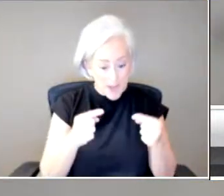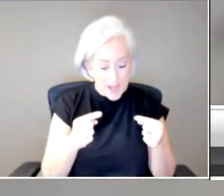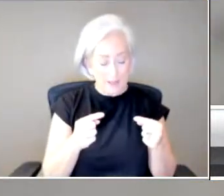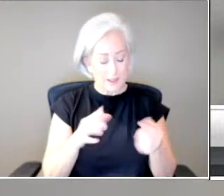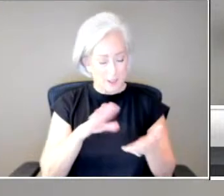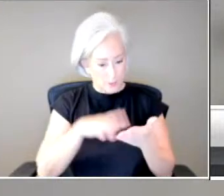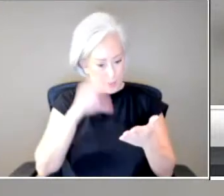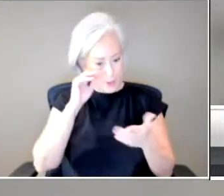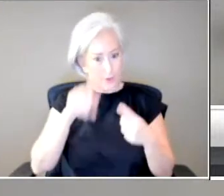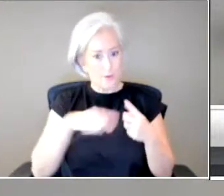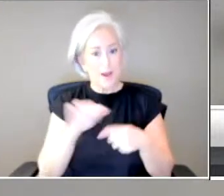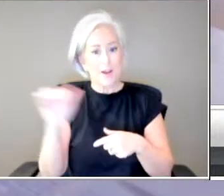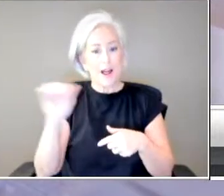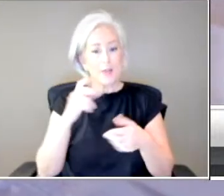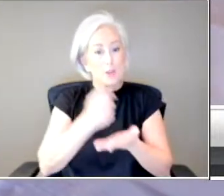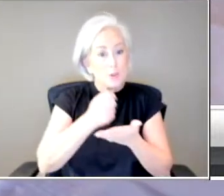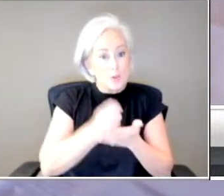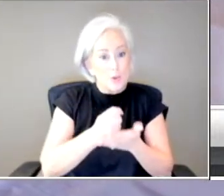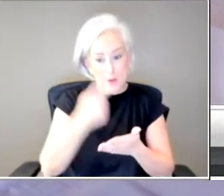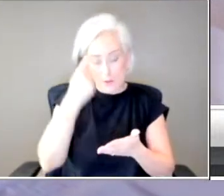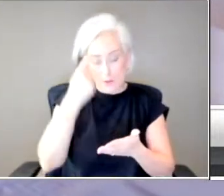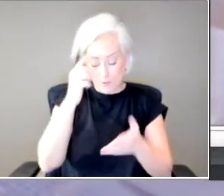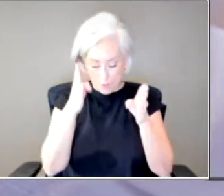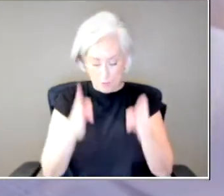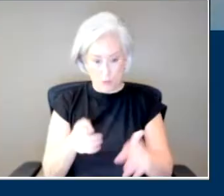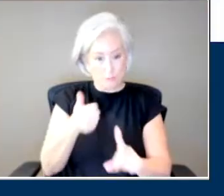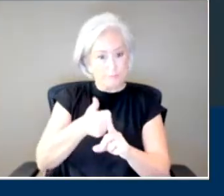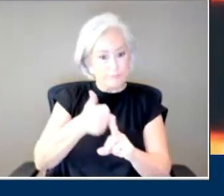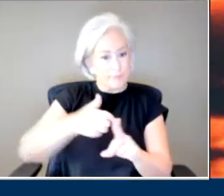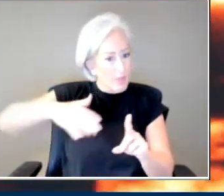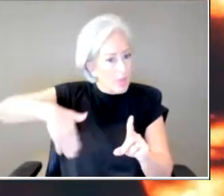aren't quite ready for a total knee replacement.